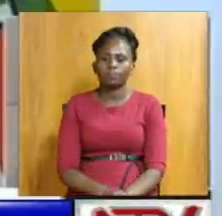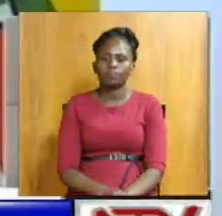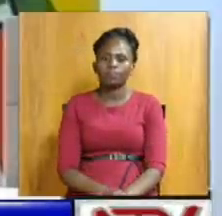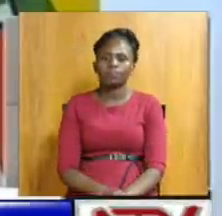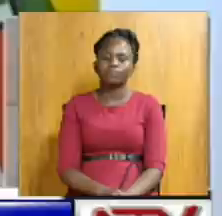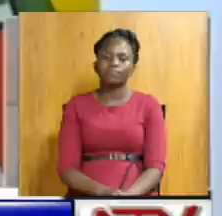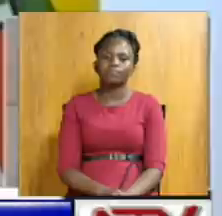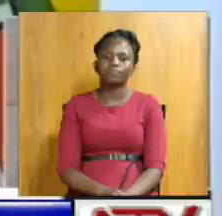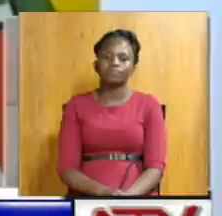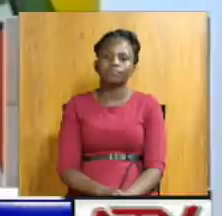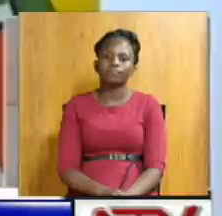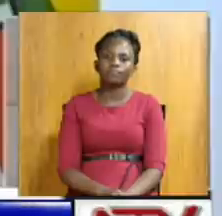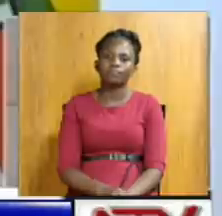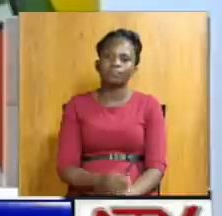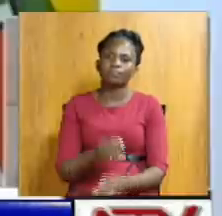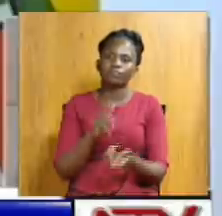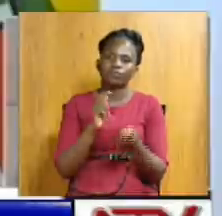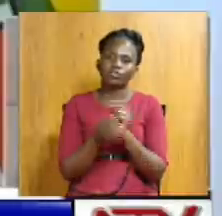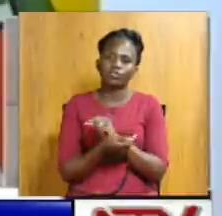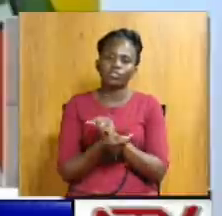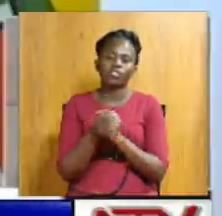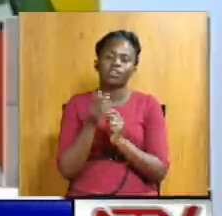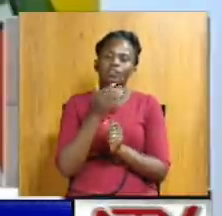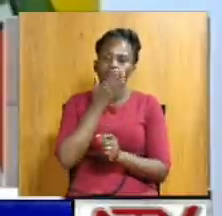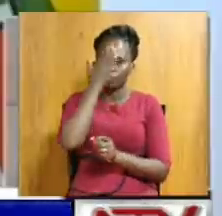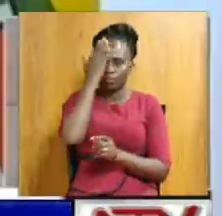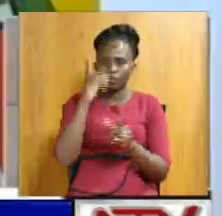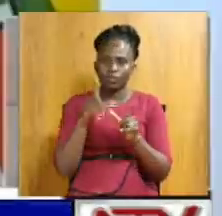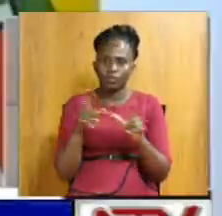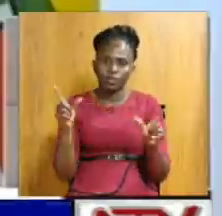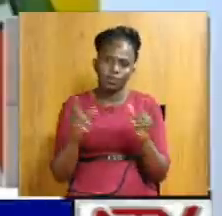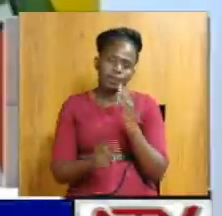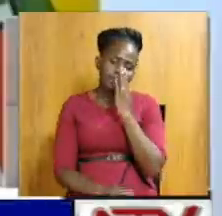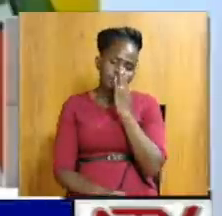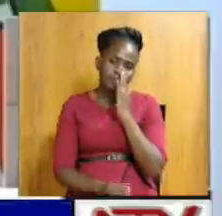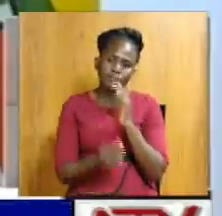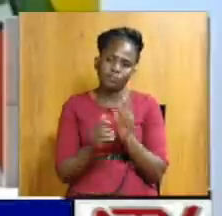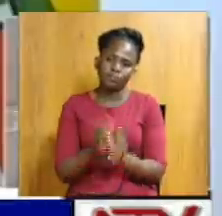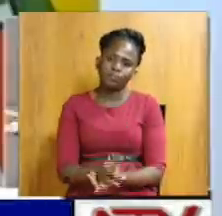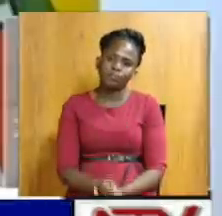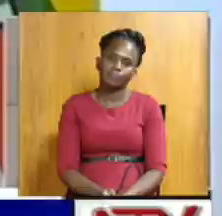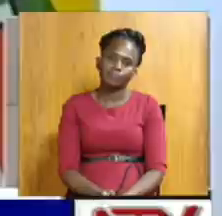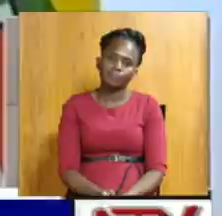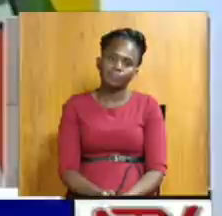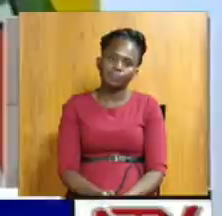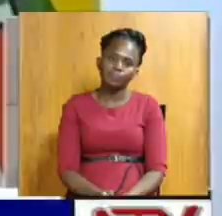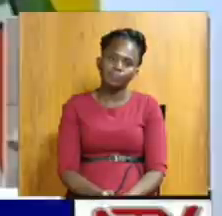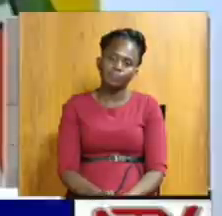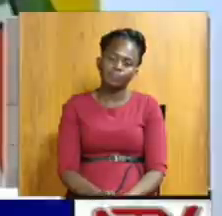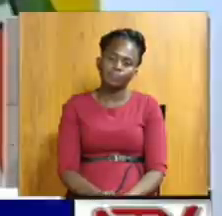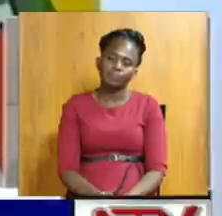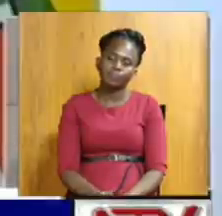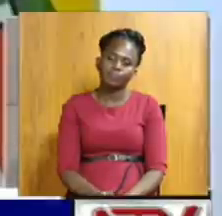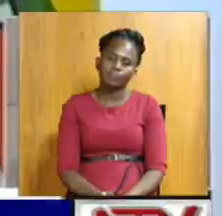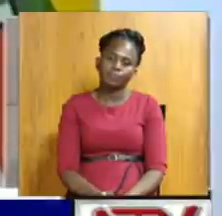Ebikatubiruho mugende babatsirike ukusirika.